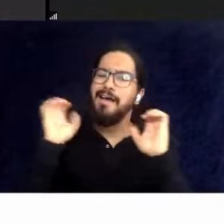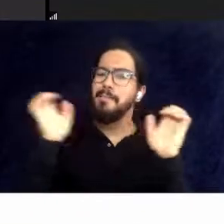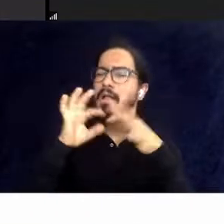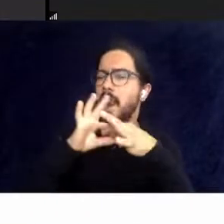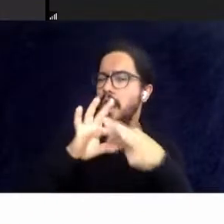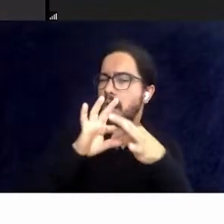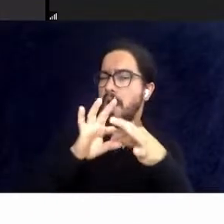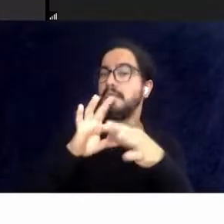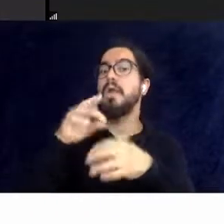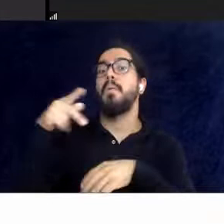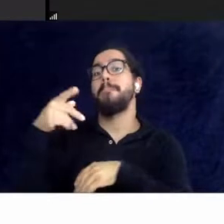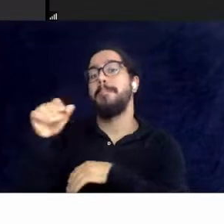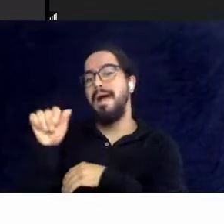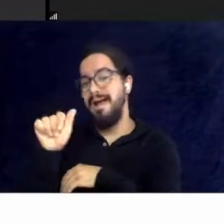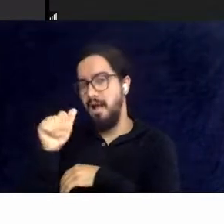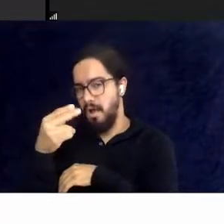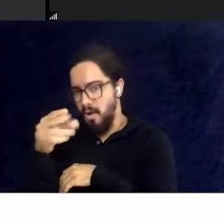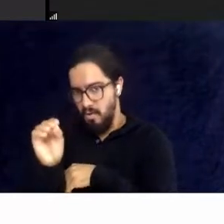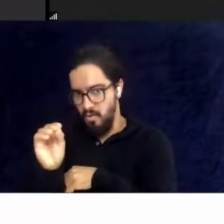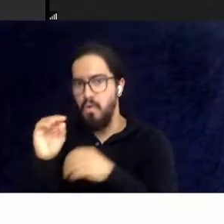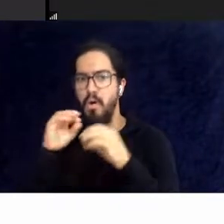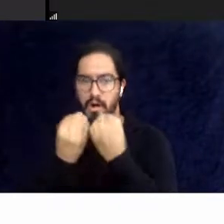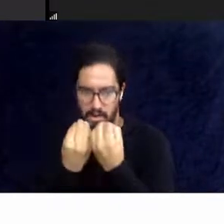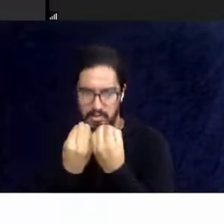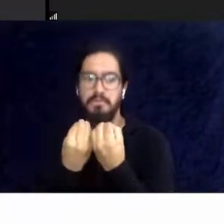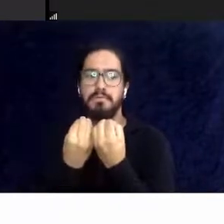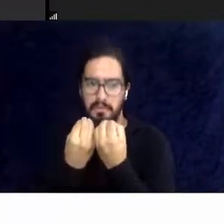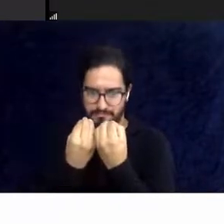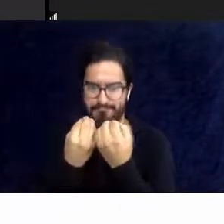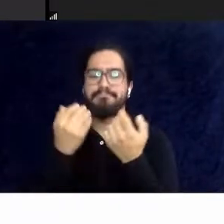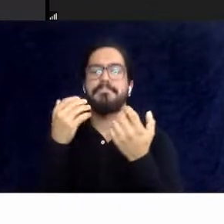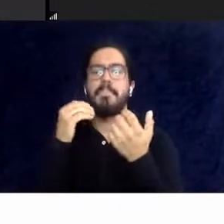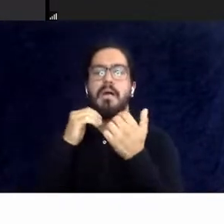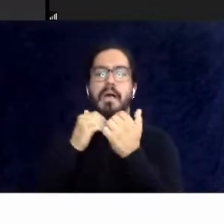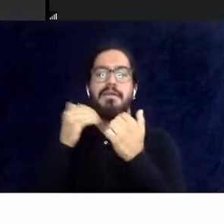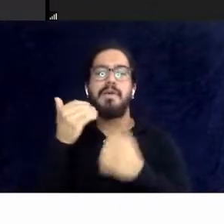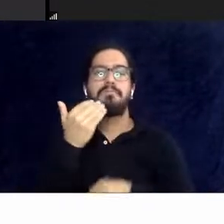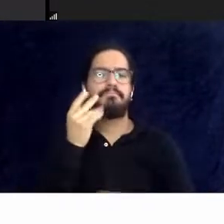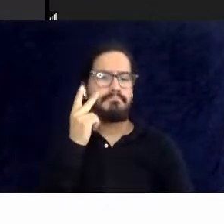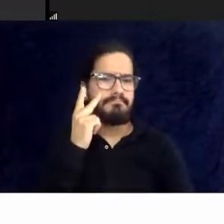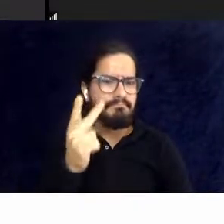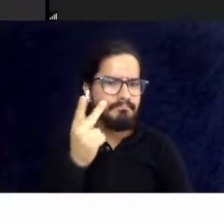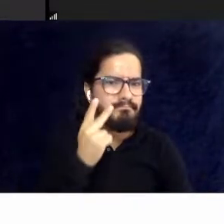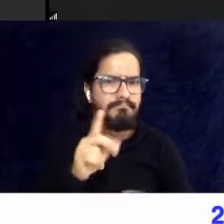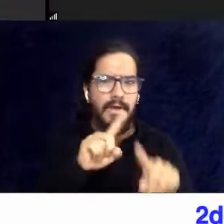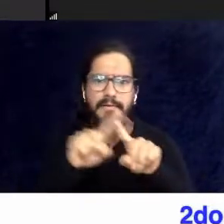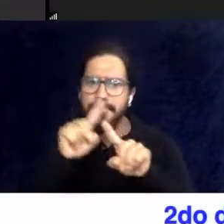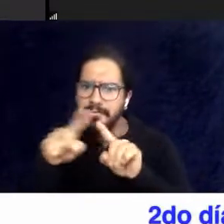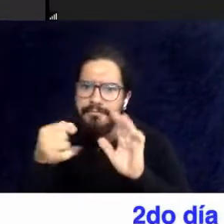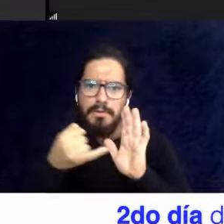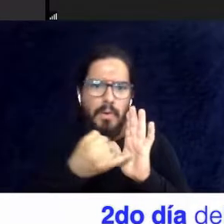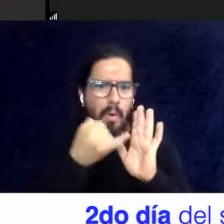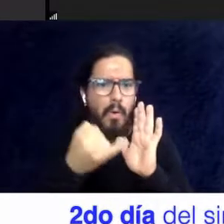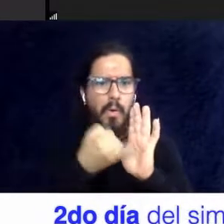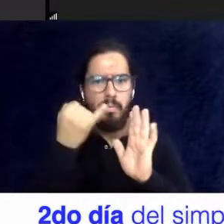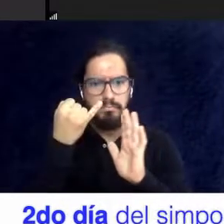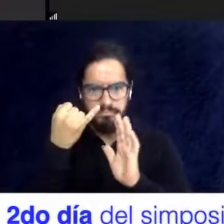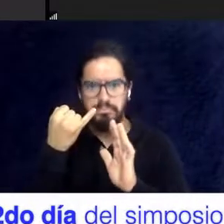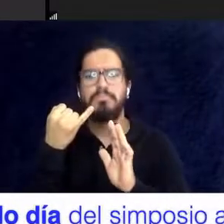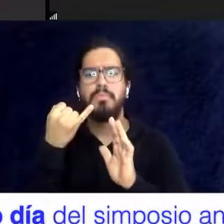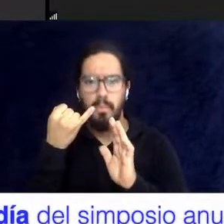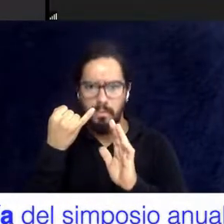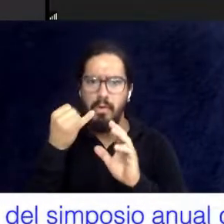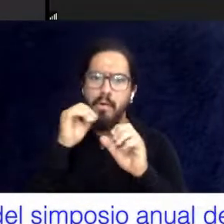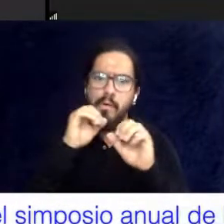the Sustainable Development Goals logo, Sendai framework, and the Conference